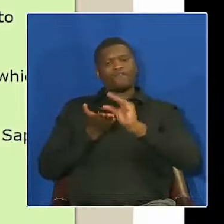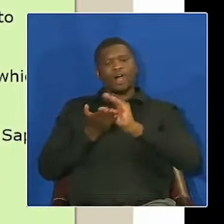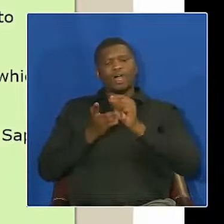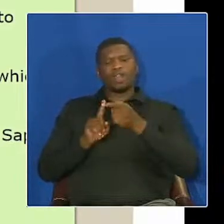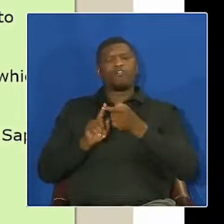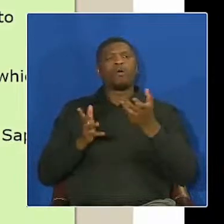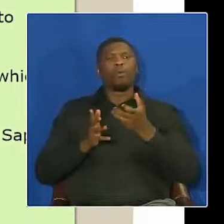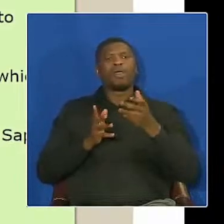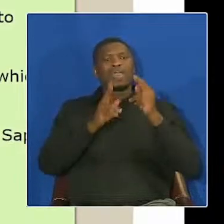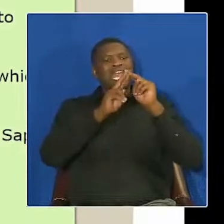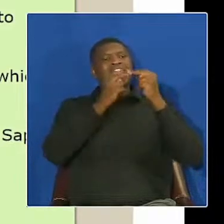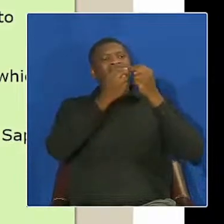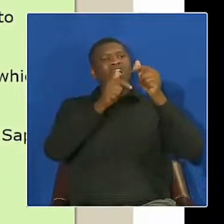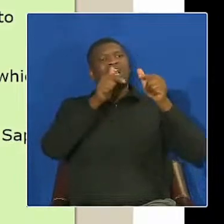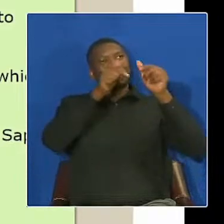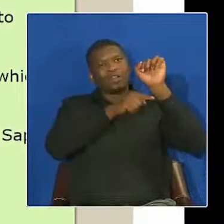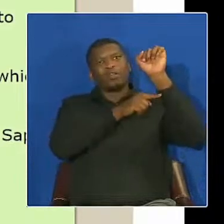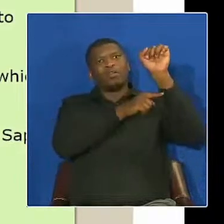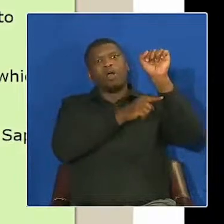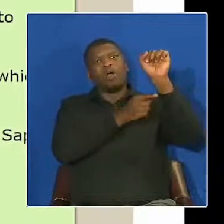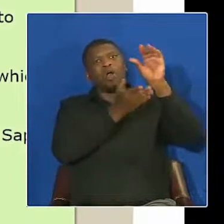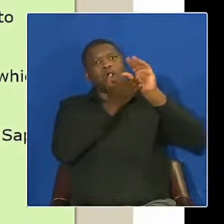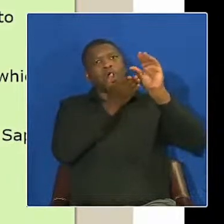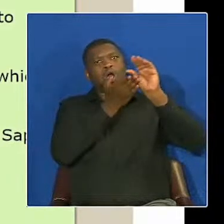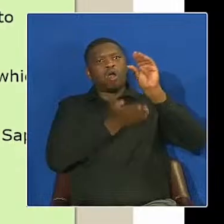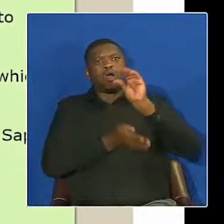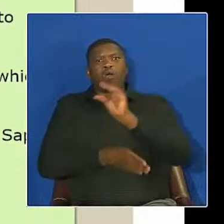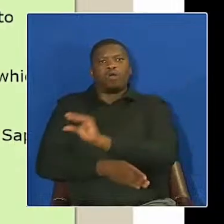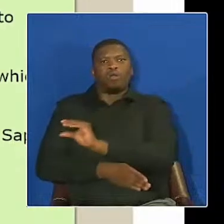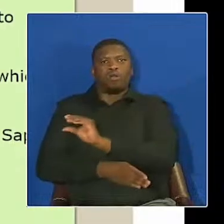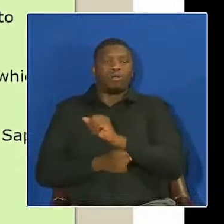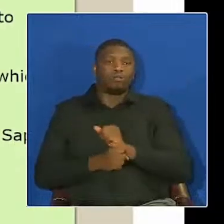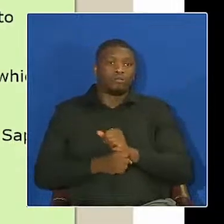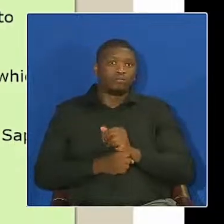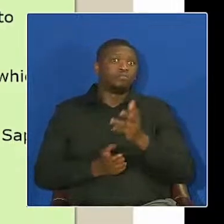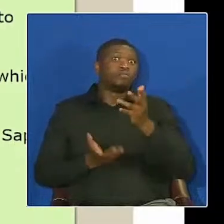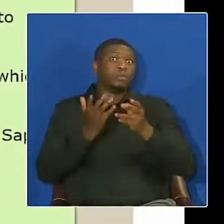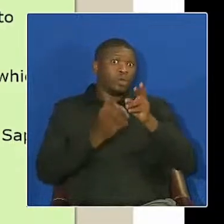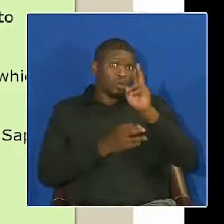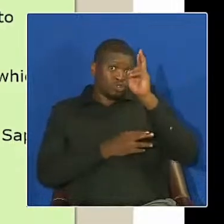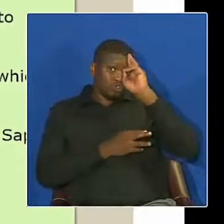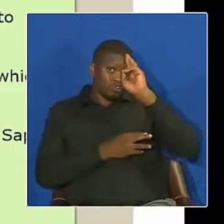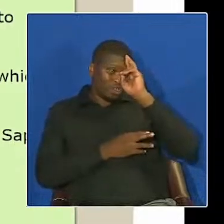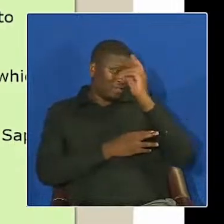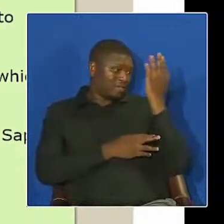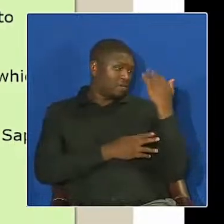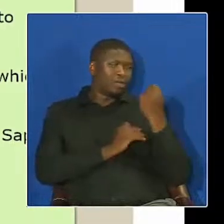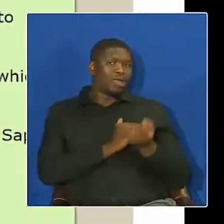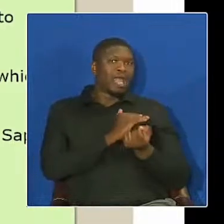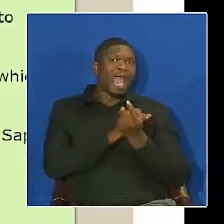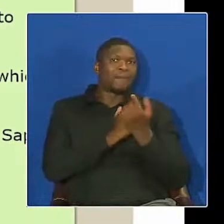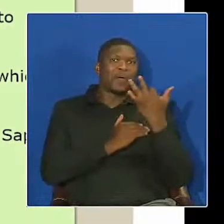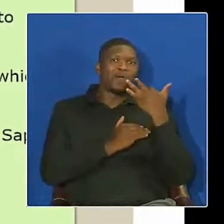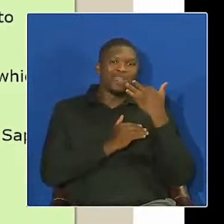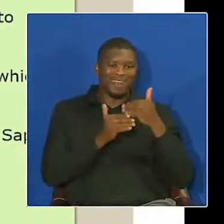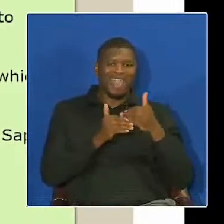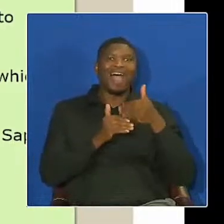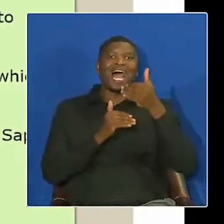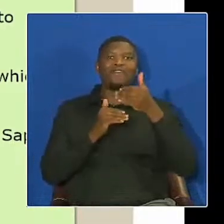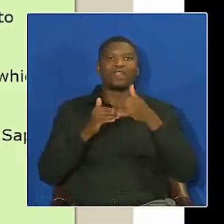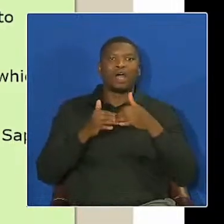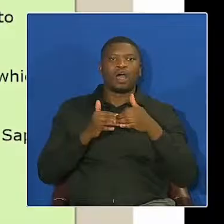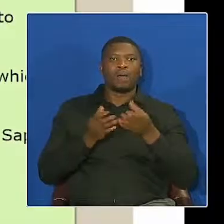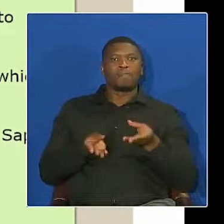level. Now, if we may recall, this is happening after the disbandment